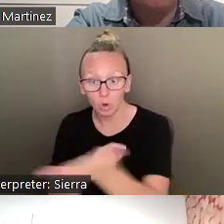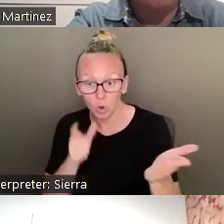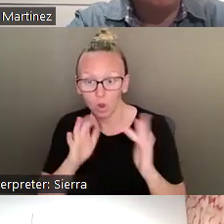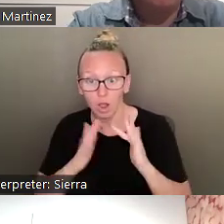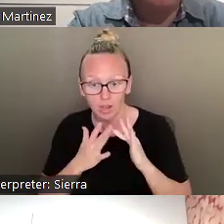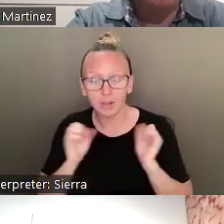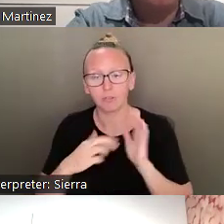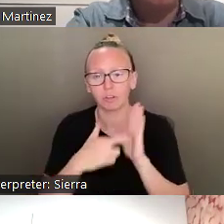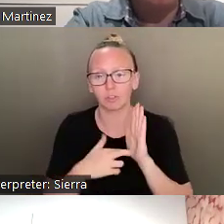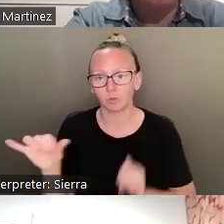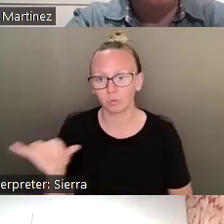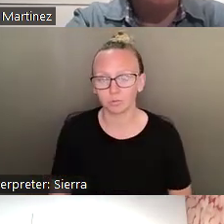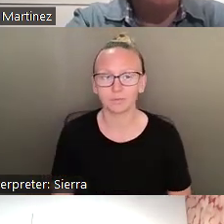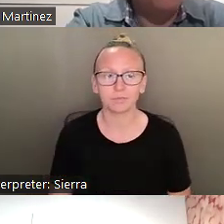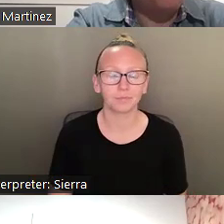register.